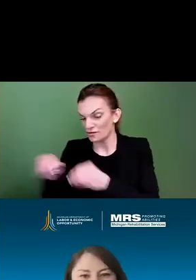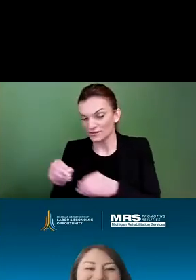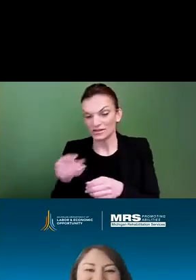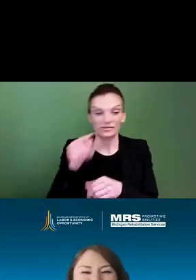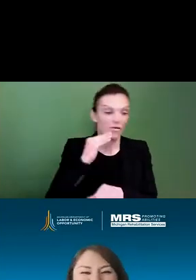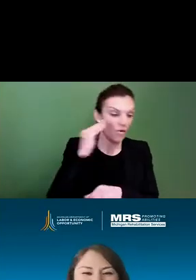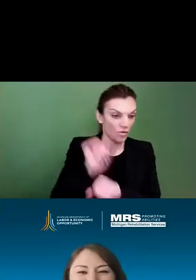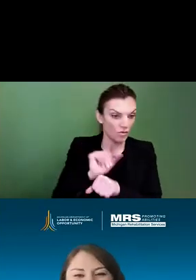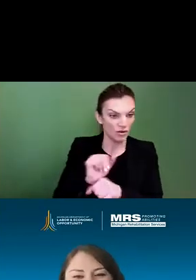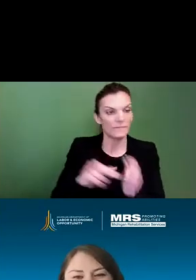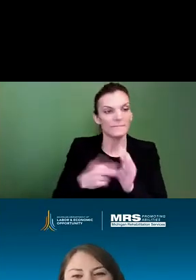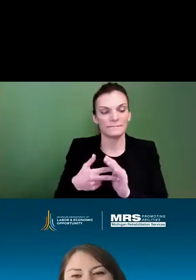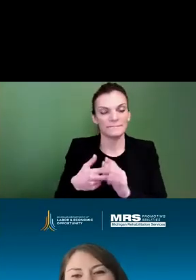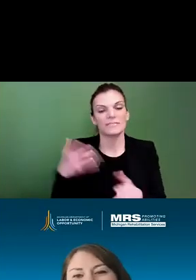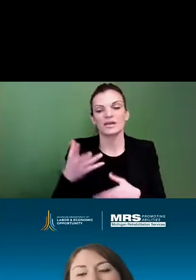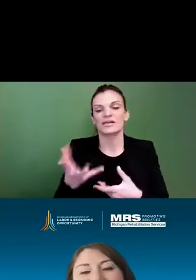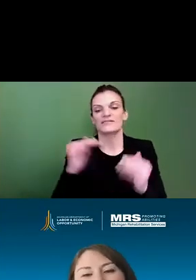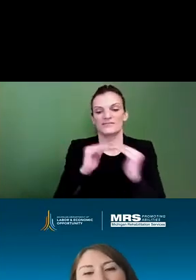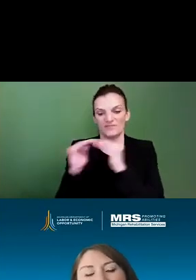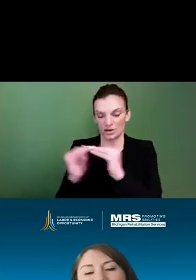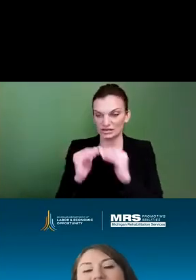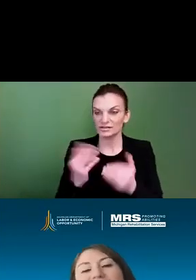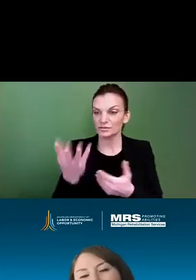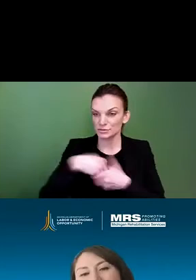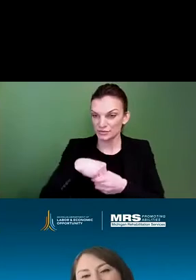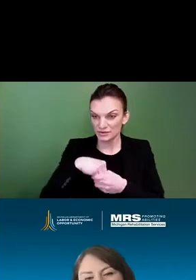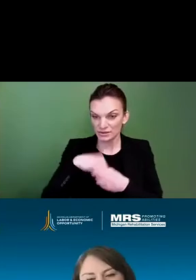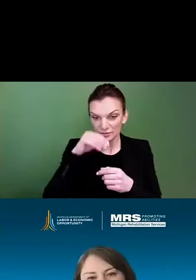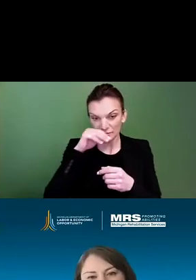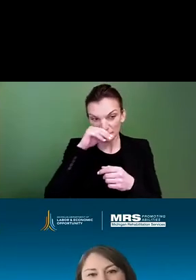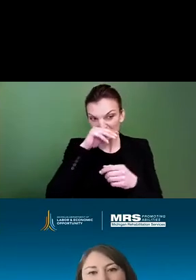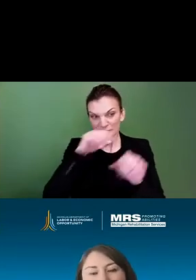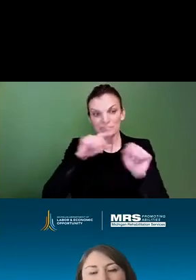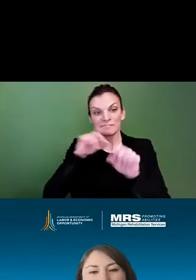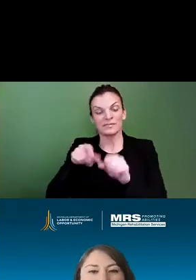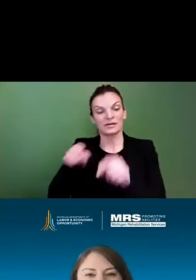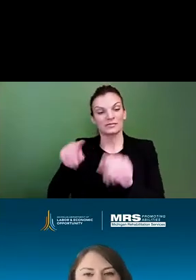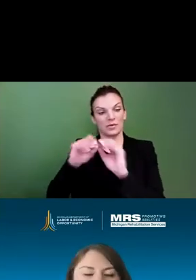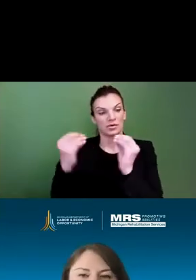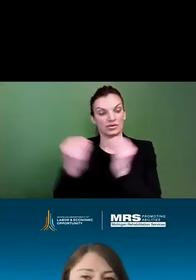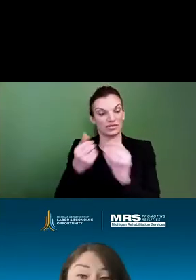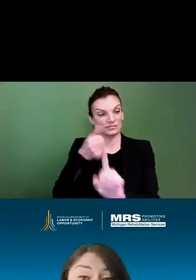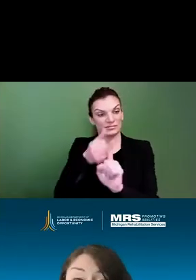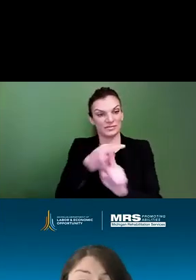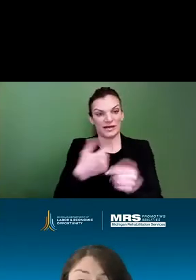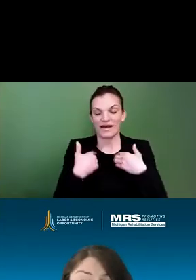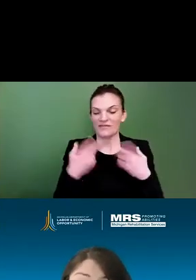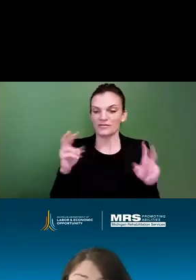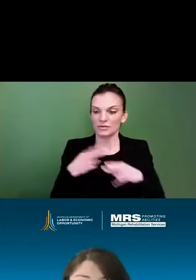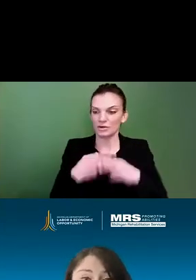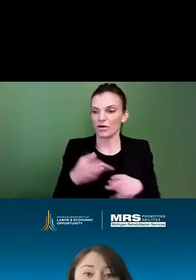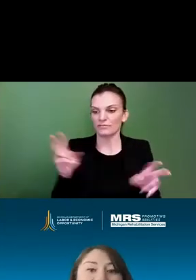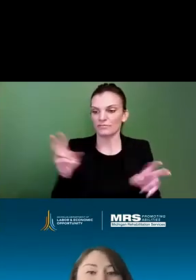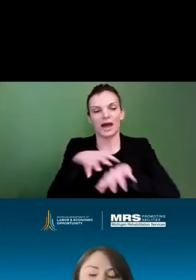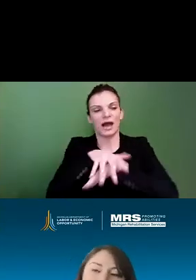fairness and inclusivity. Can an organization offer a hybrid arrangement to everyone on the